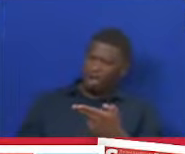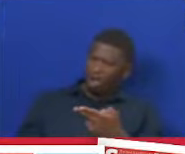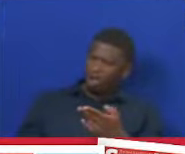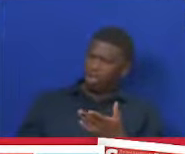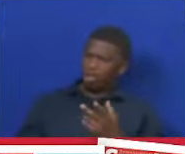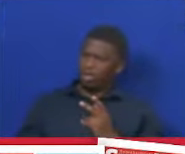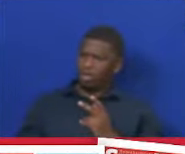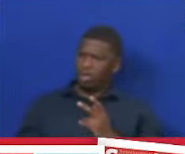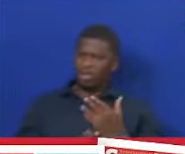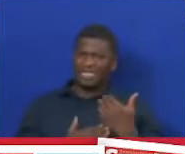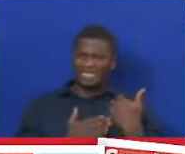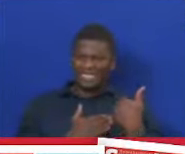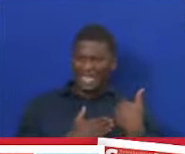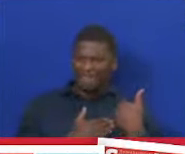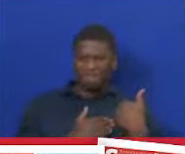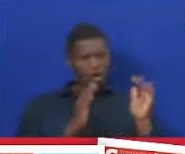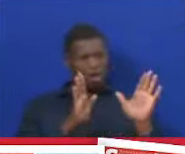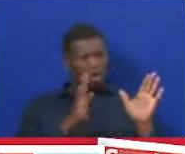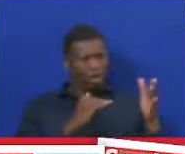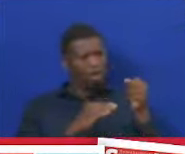Did you establish